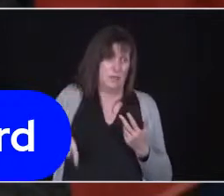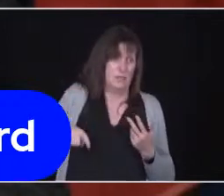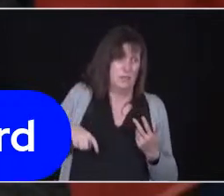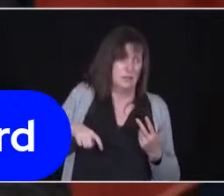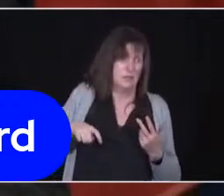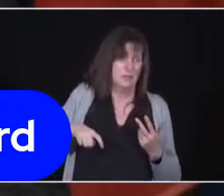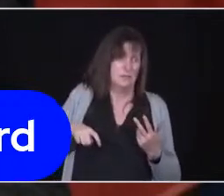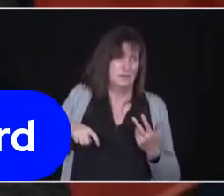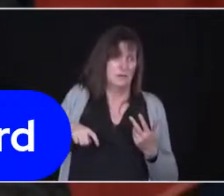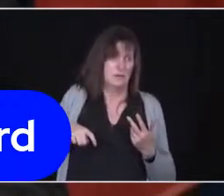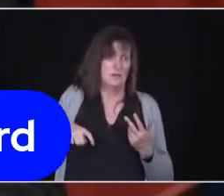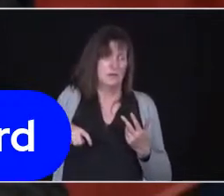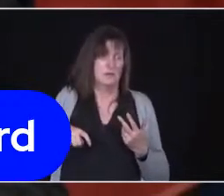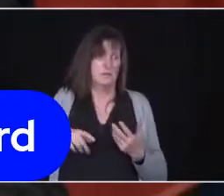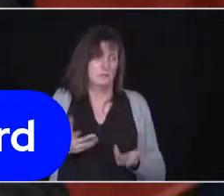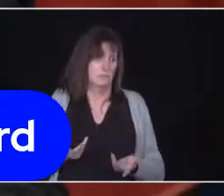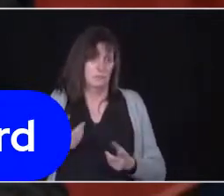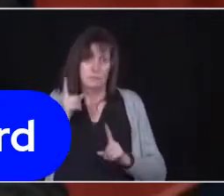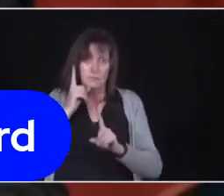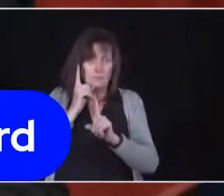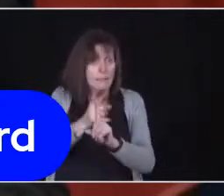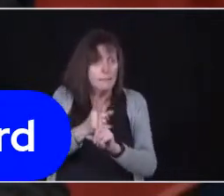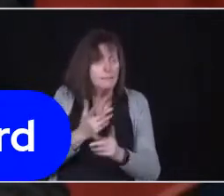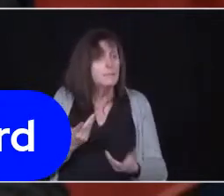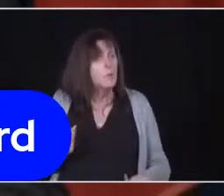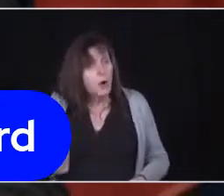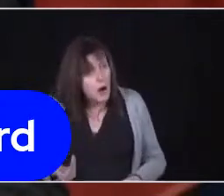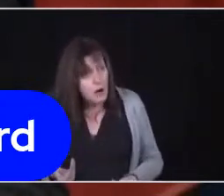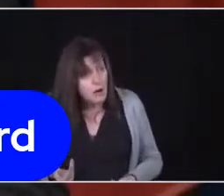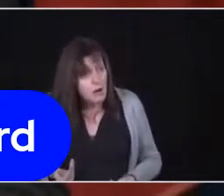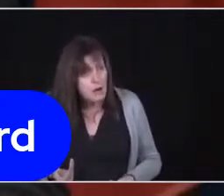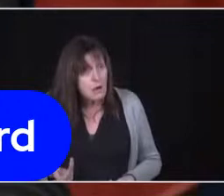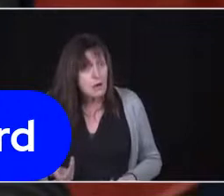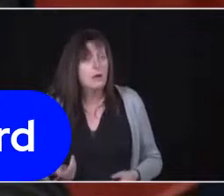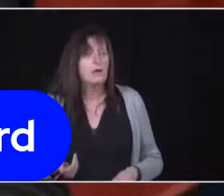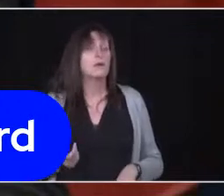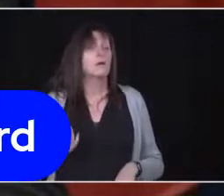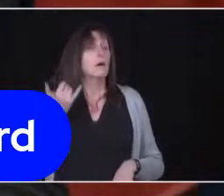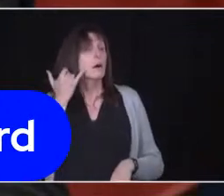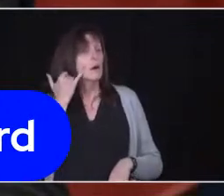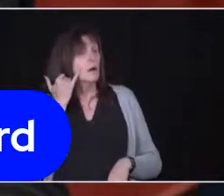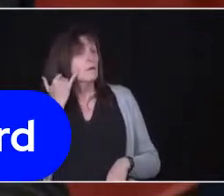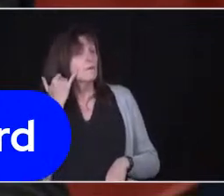bottom line. Would we be in this position if we were getting